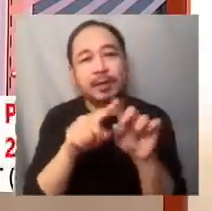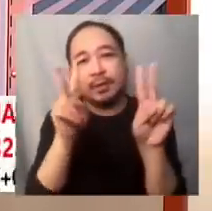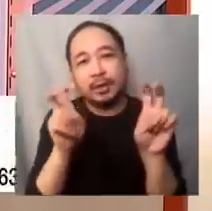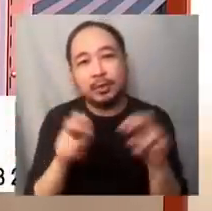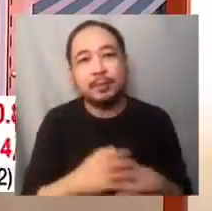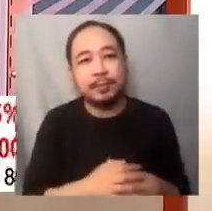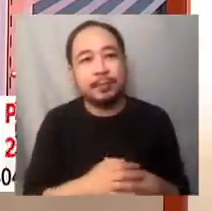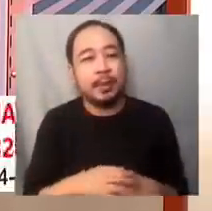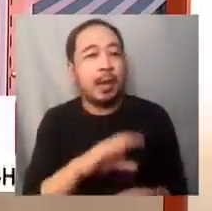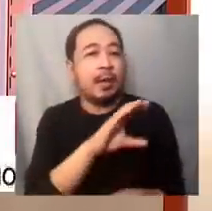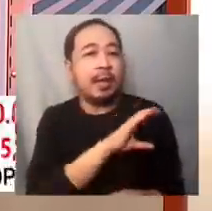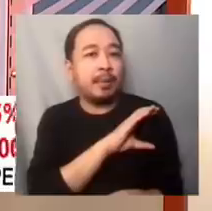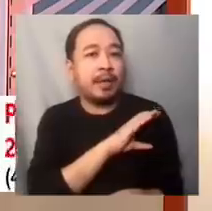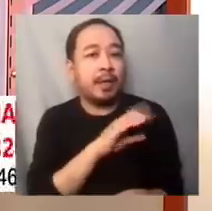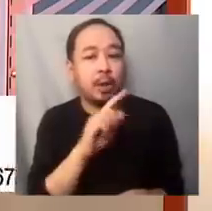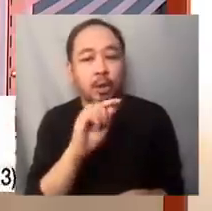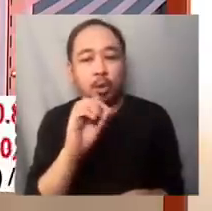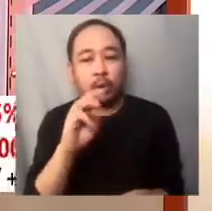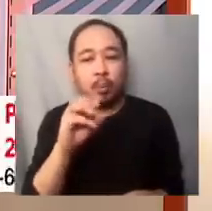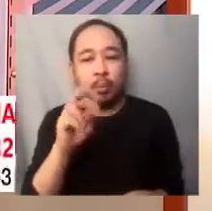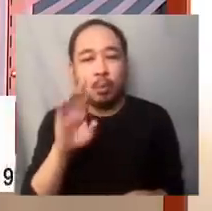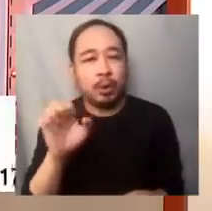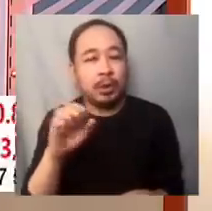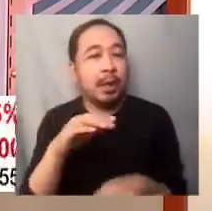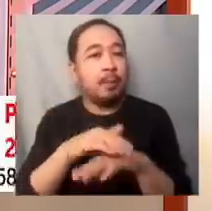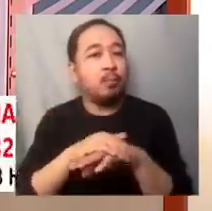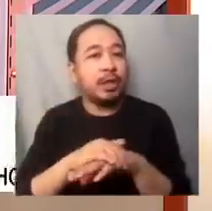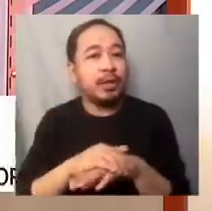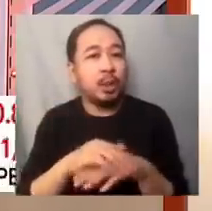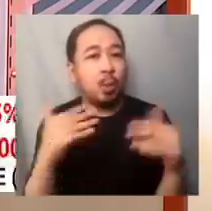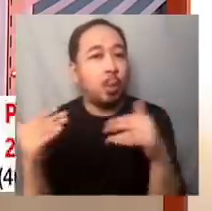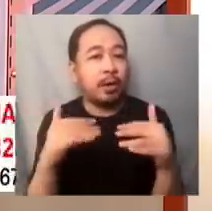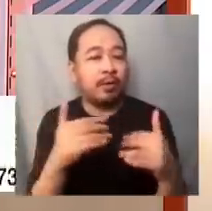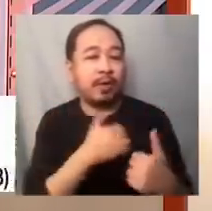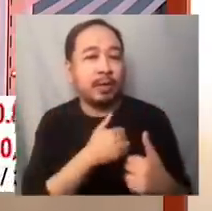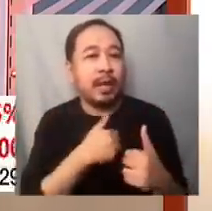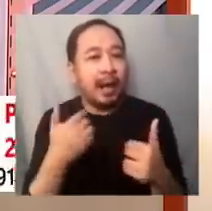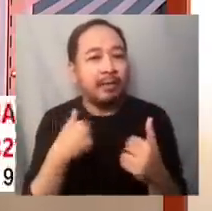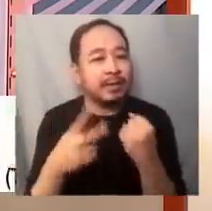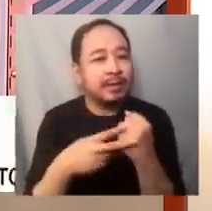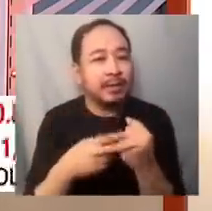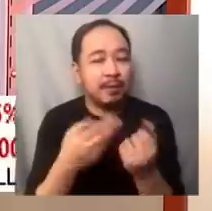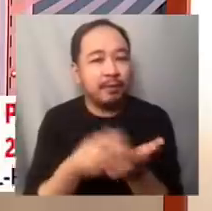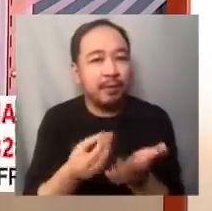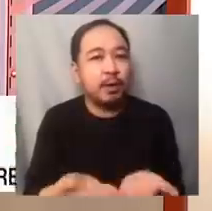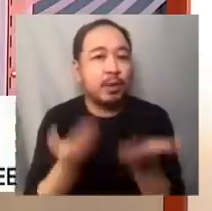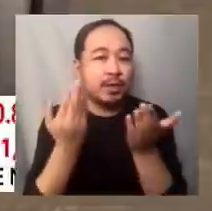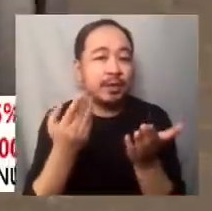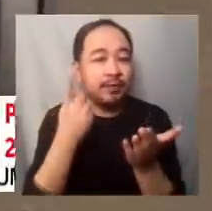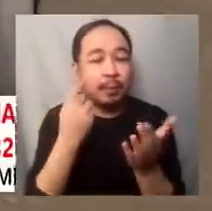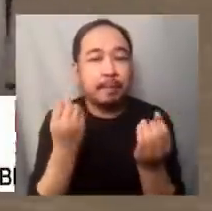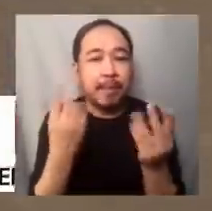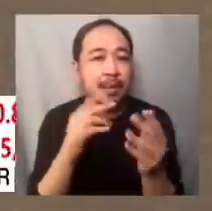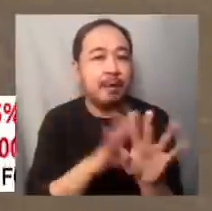Captain Tom Moore, the British war veteran who raised millions of pounds for coronavirus frontliners, has died from COVID-19. He